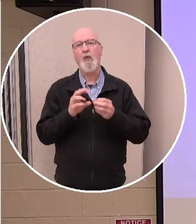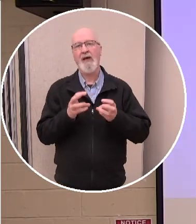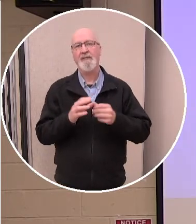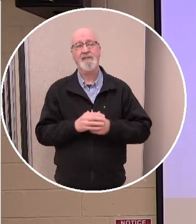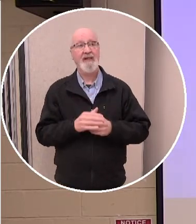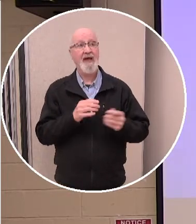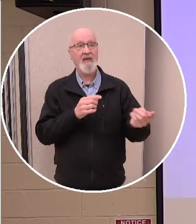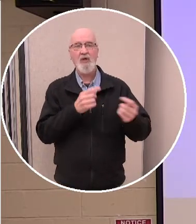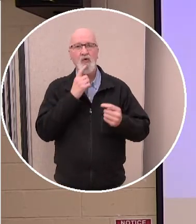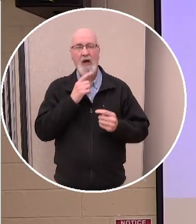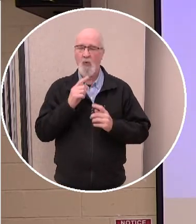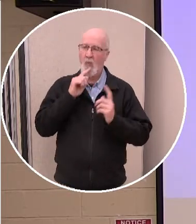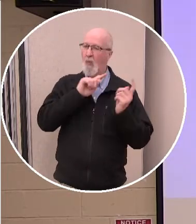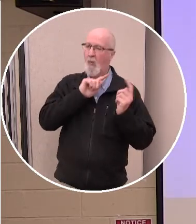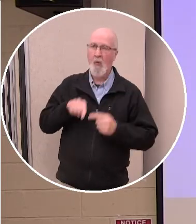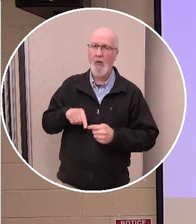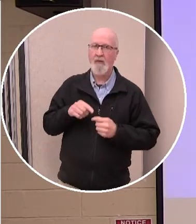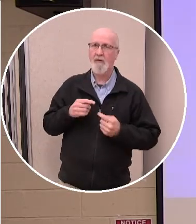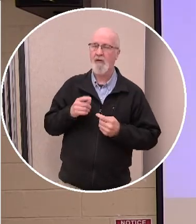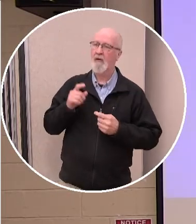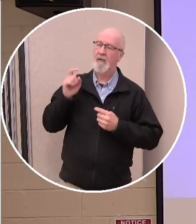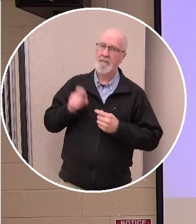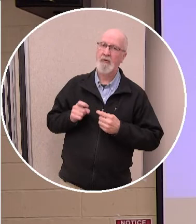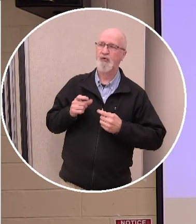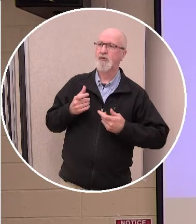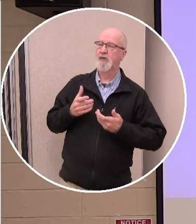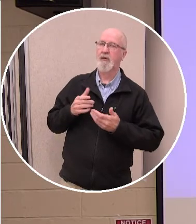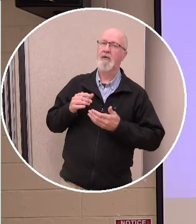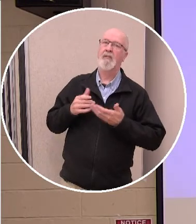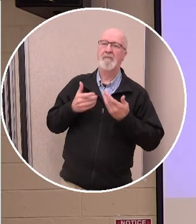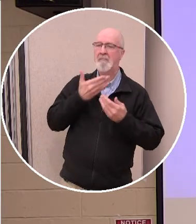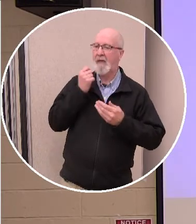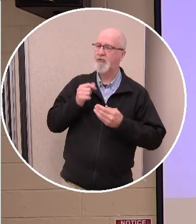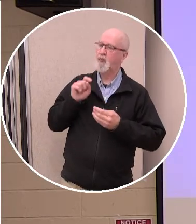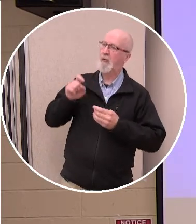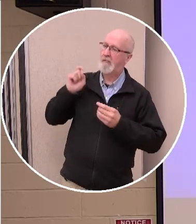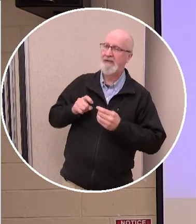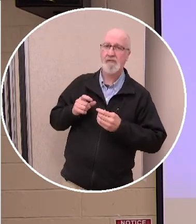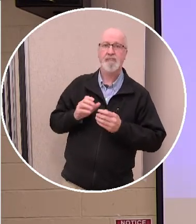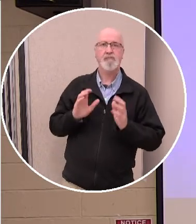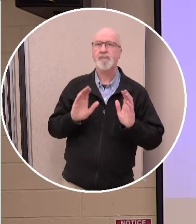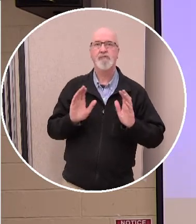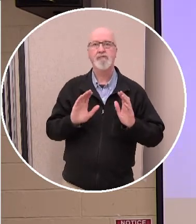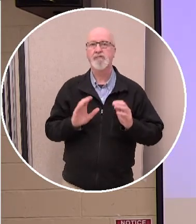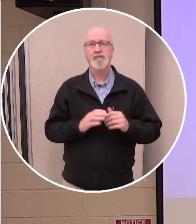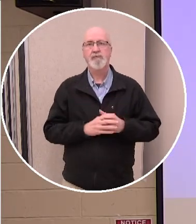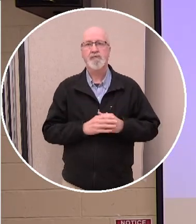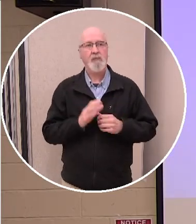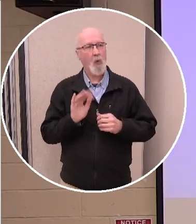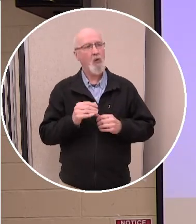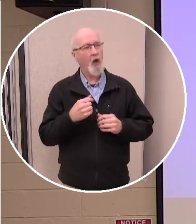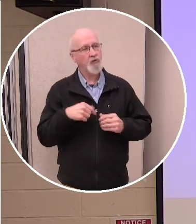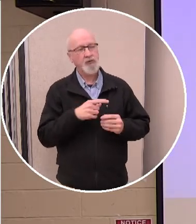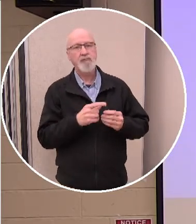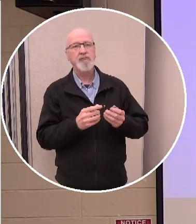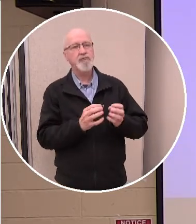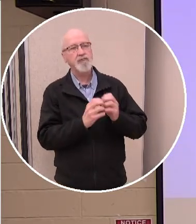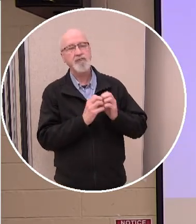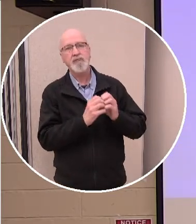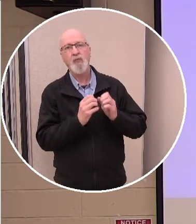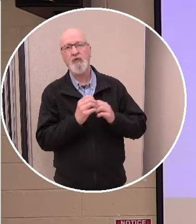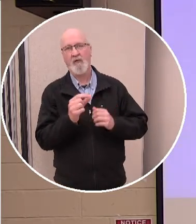we've got to react. They're not telling us that this is the best or that is the best. That was the dialogue at the table. The only thing that